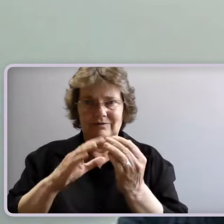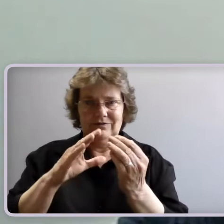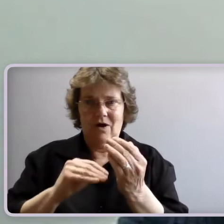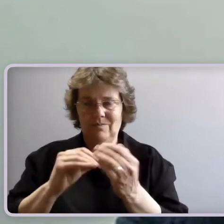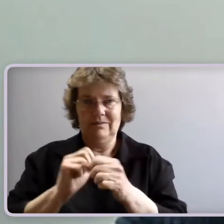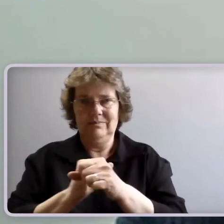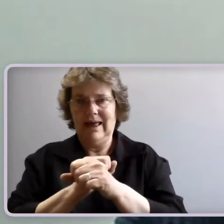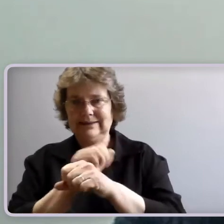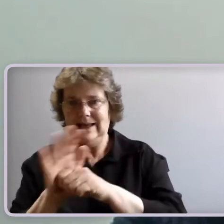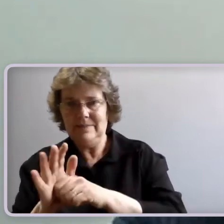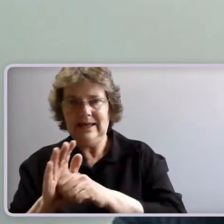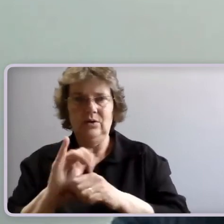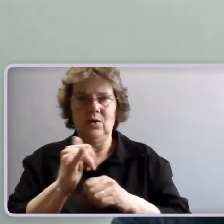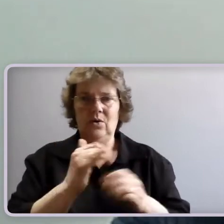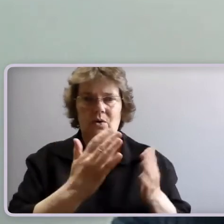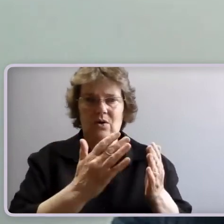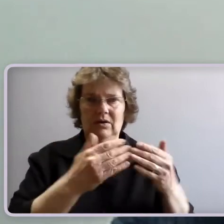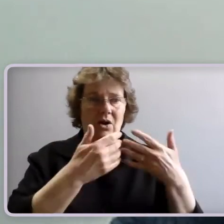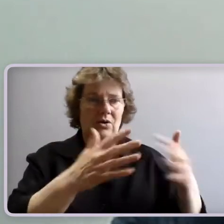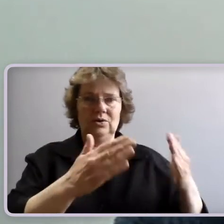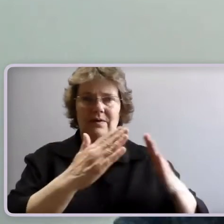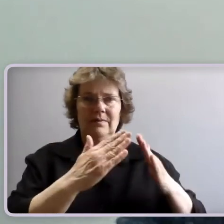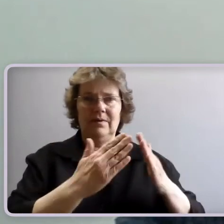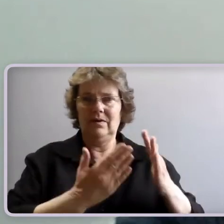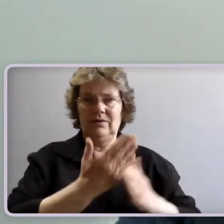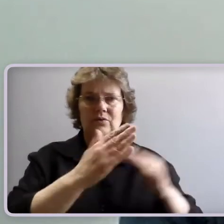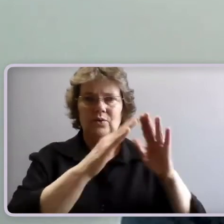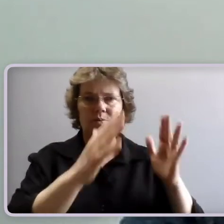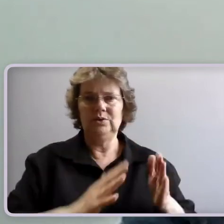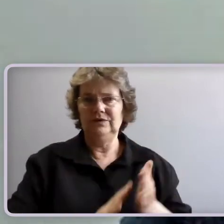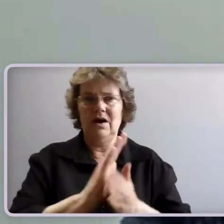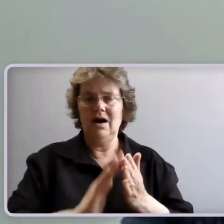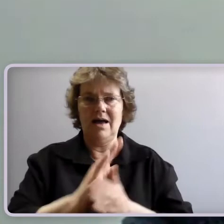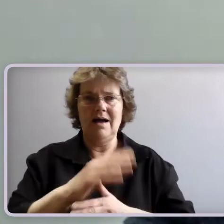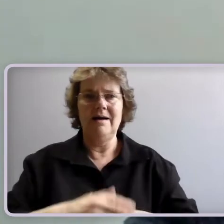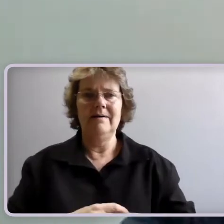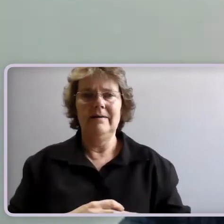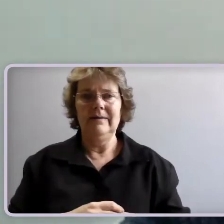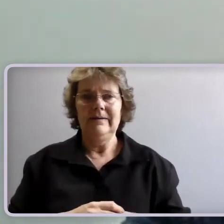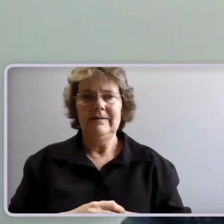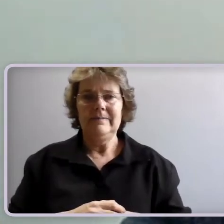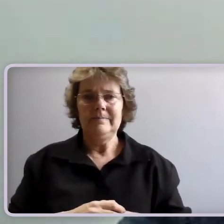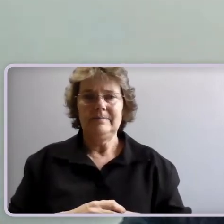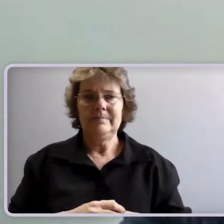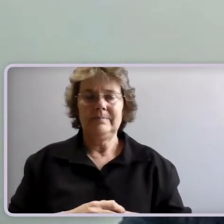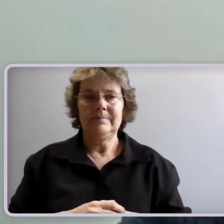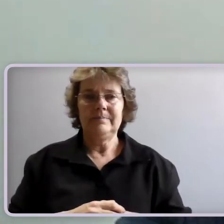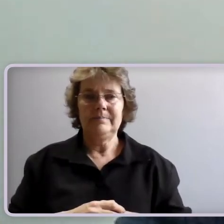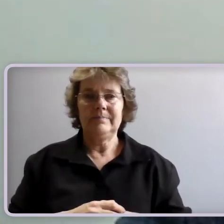losing their homes. So, and I think there were also situations with fire